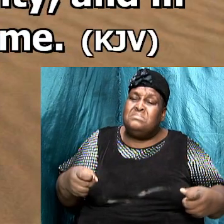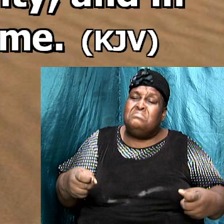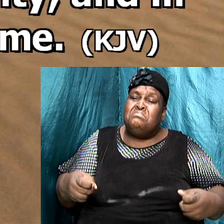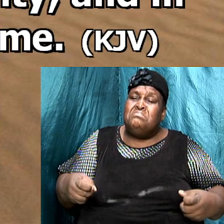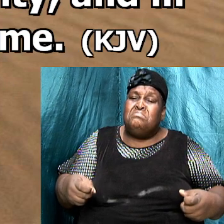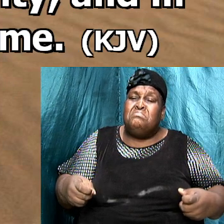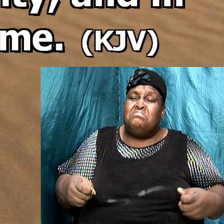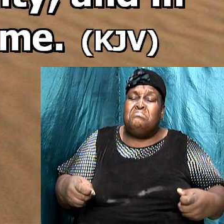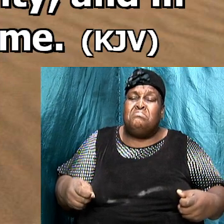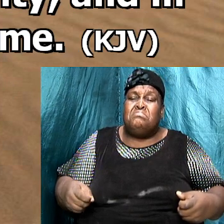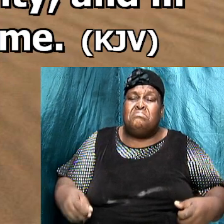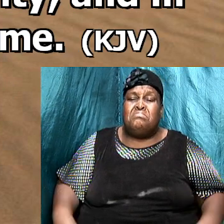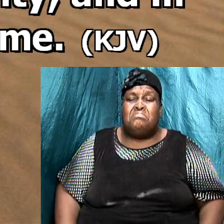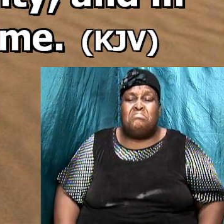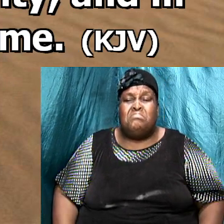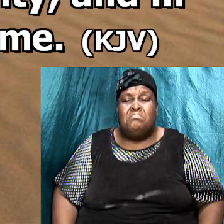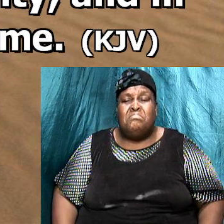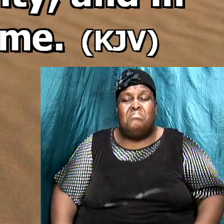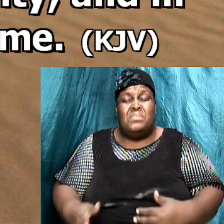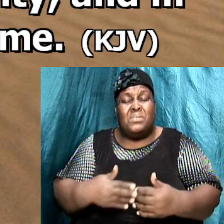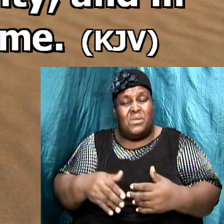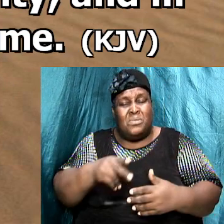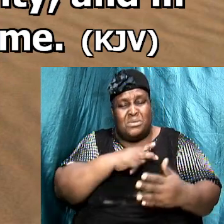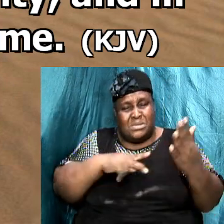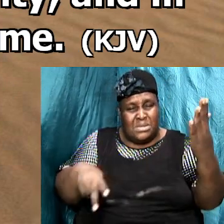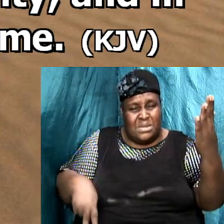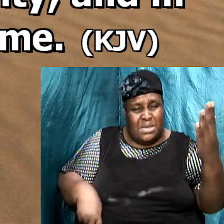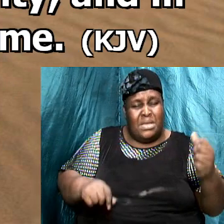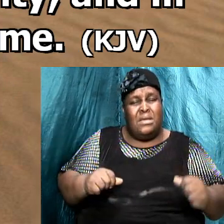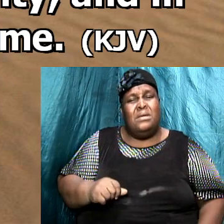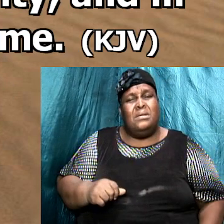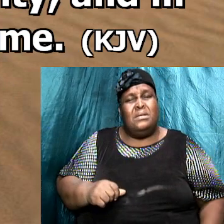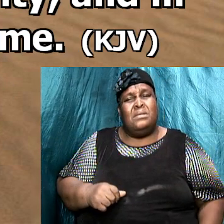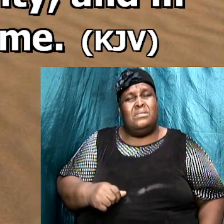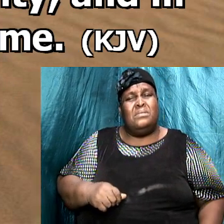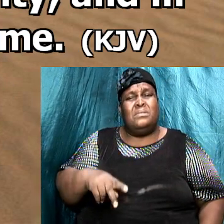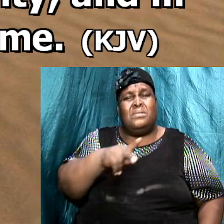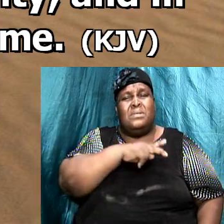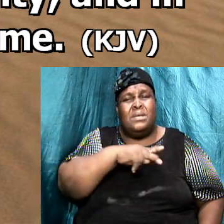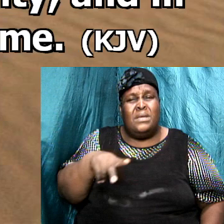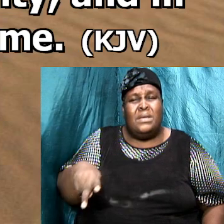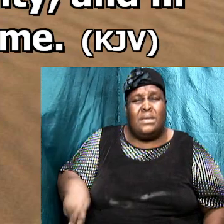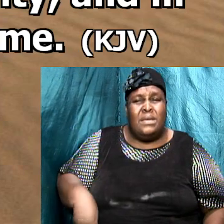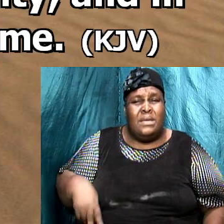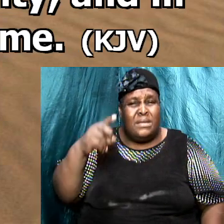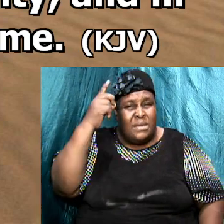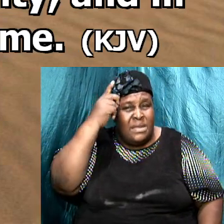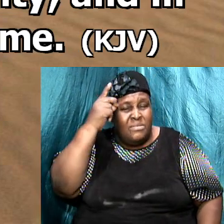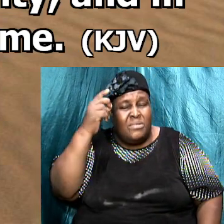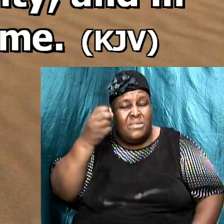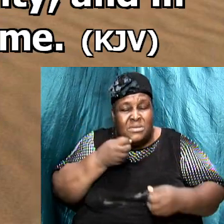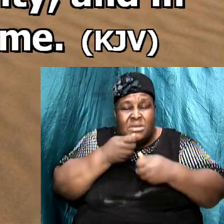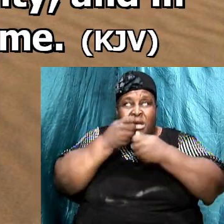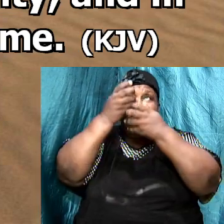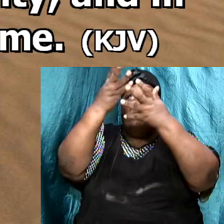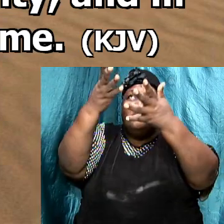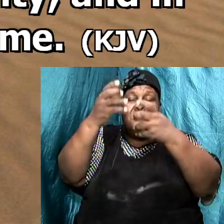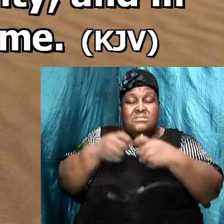Though this was King David that was confessing his sins to God,